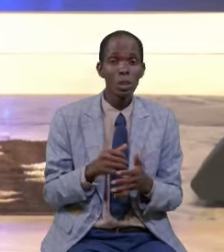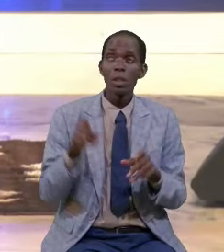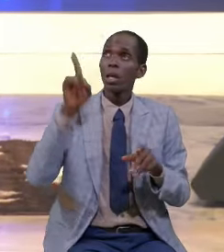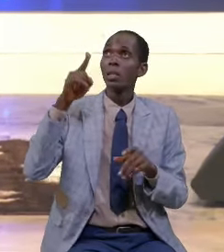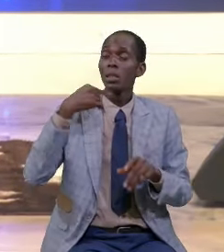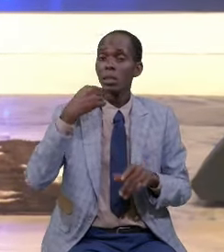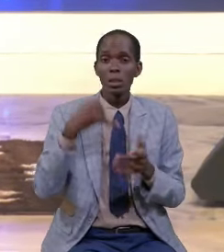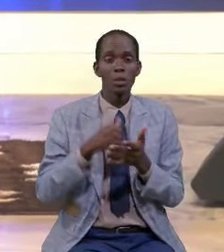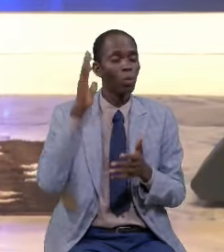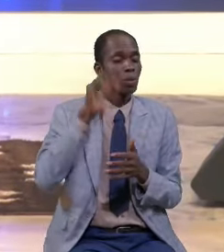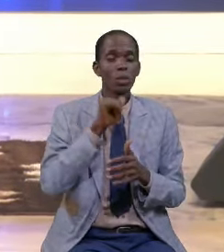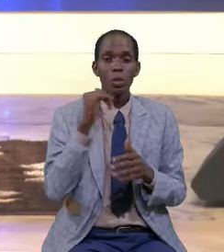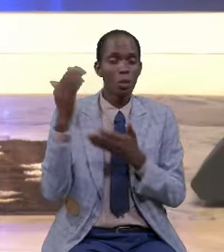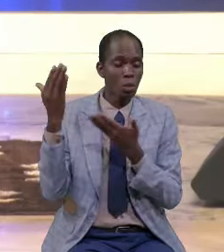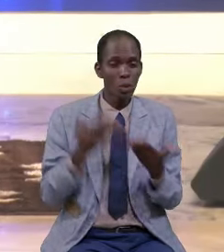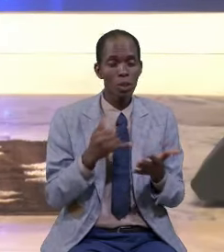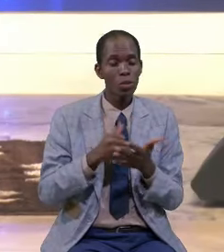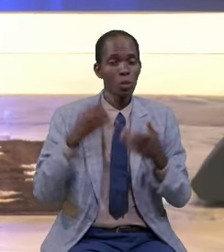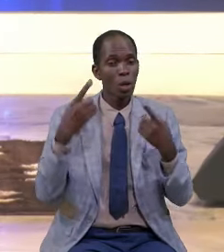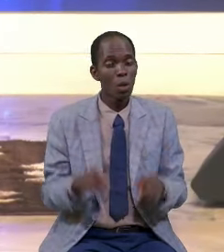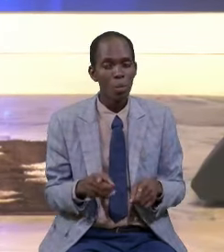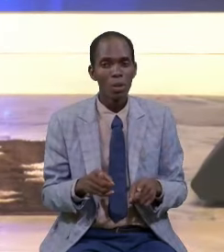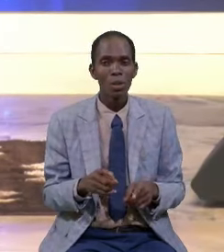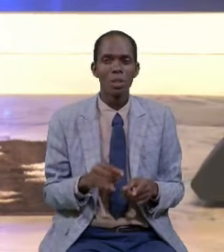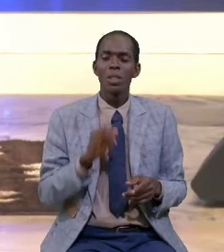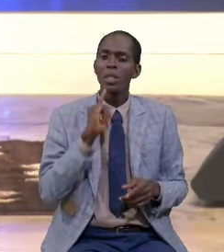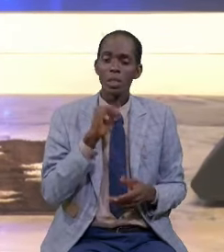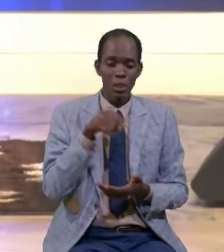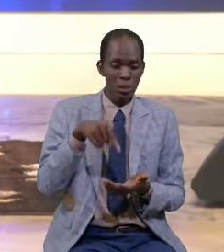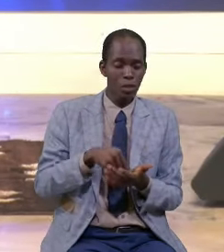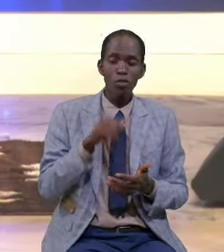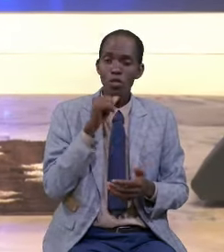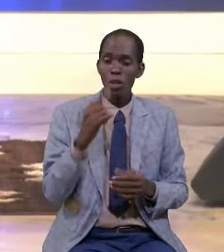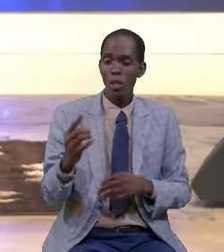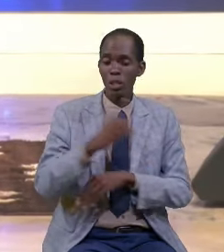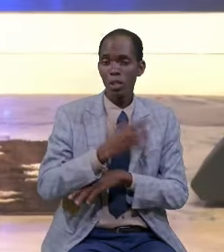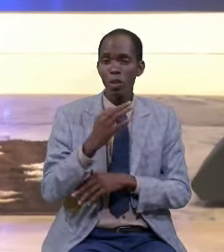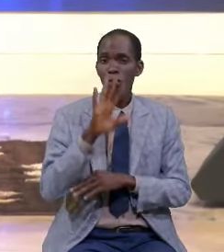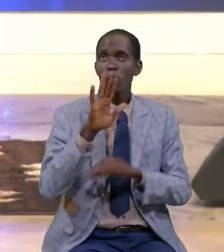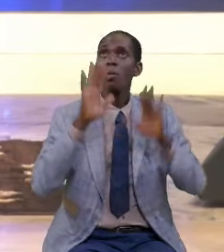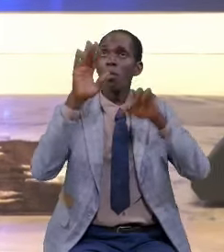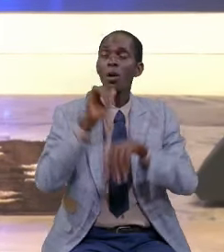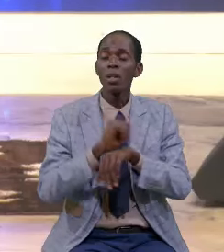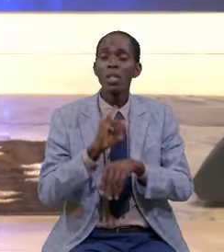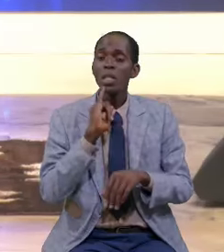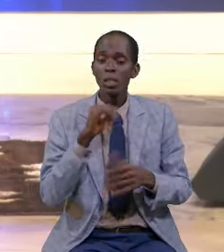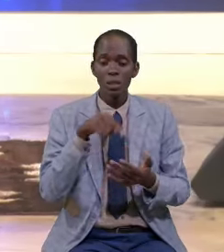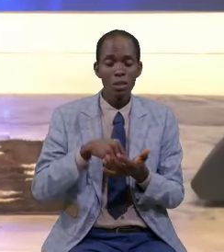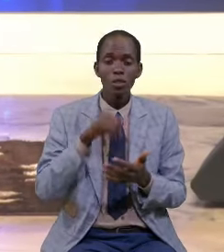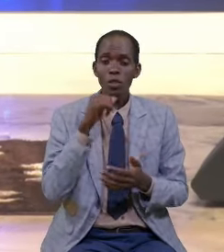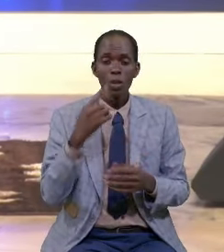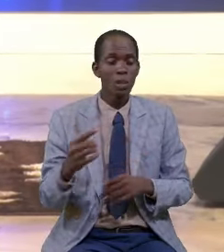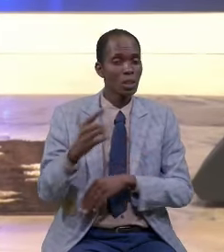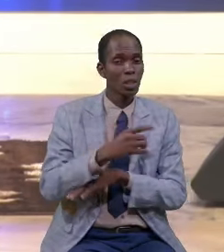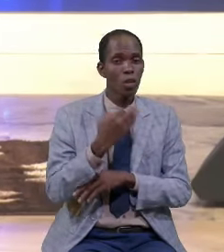it to pass. Is this not the day of your miracle? Is this not the day of your power? Is this not